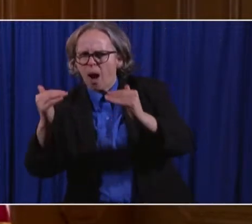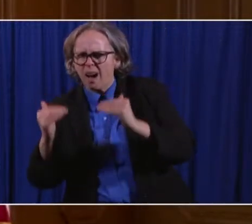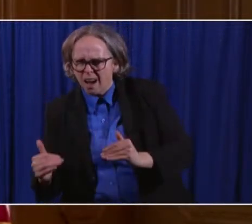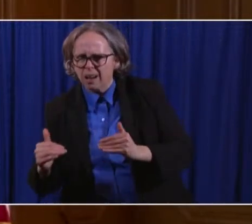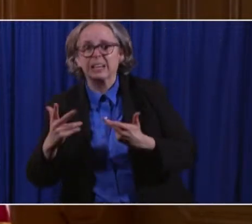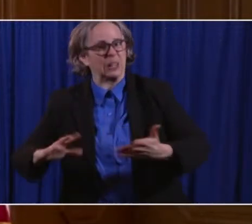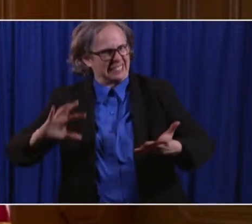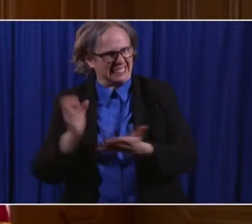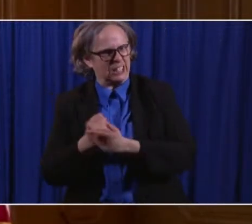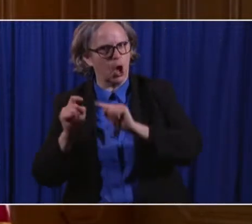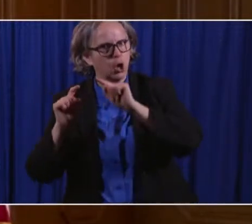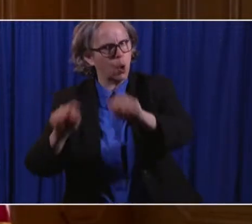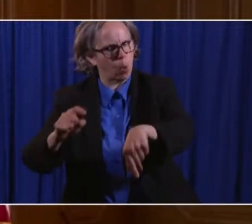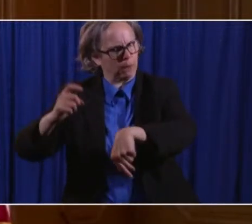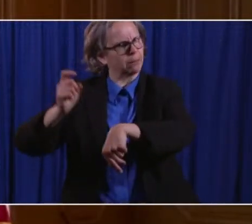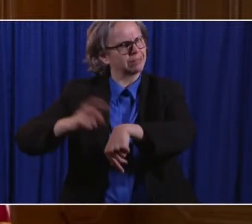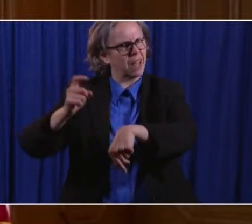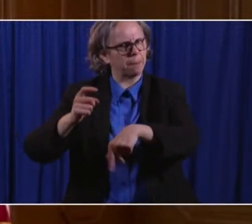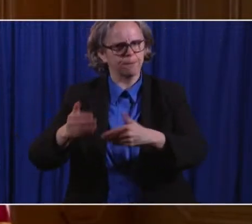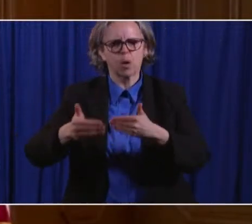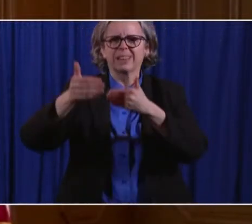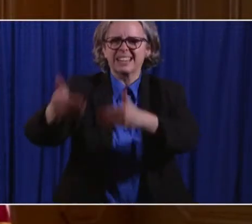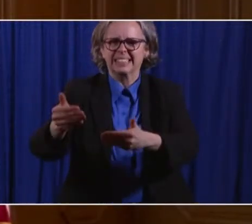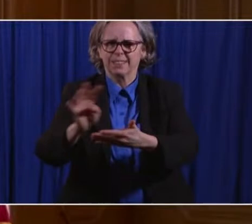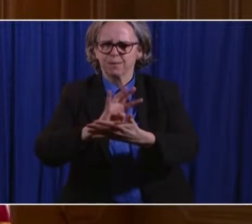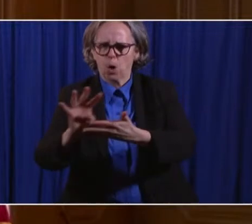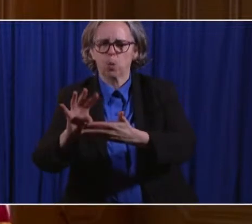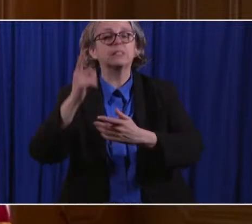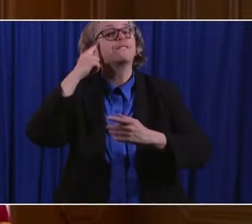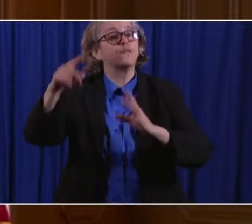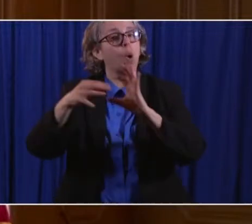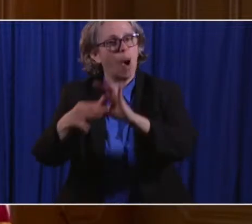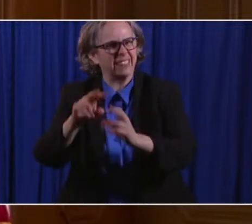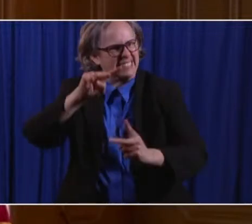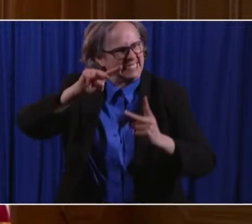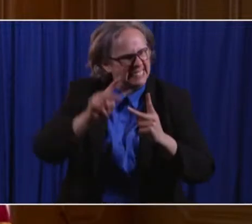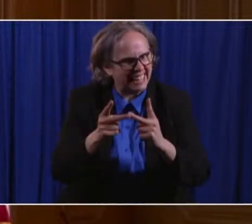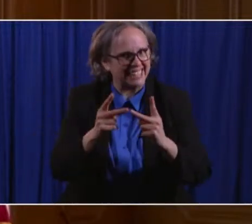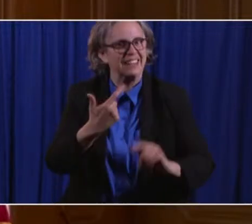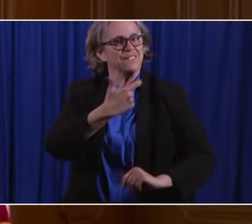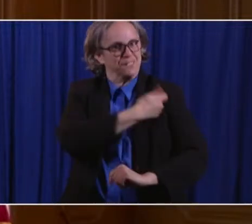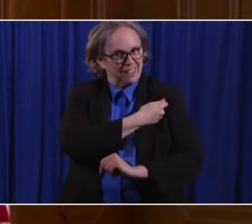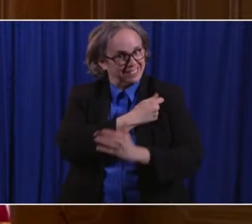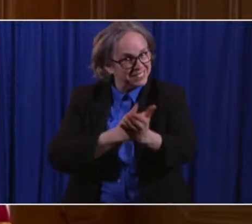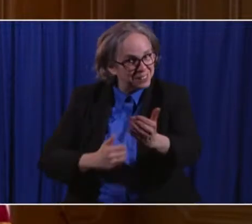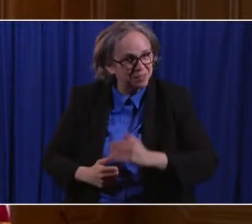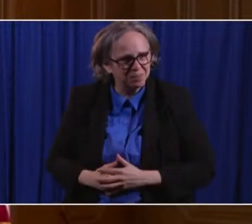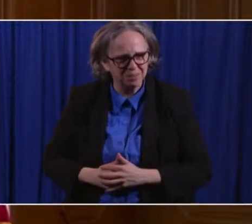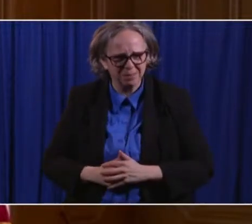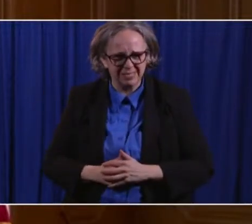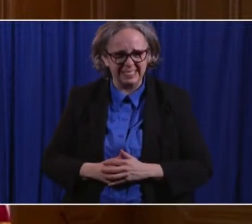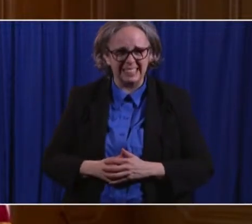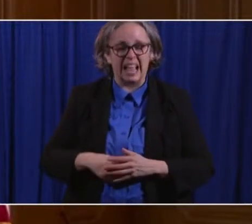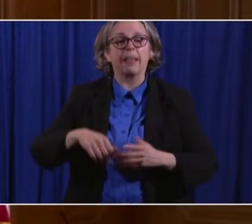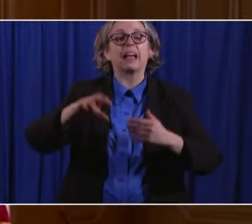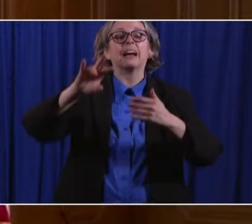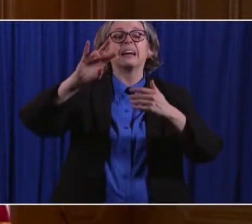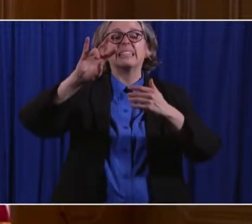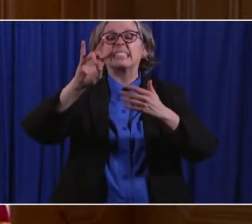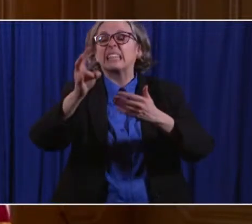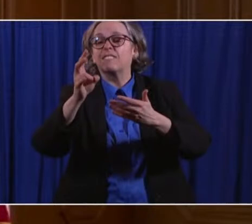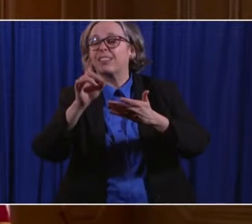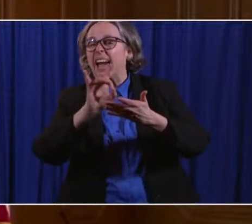now will cover the second doses. In addition to that, the 7th week and the 8th week, we still plan to use Johnson &